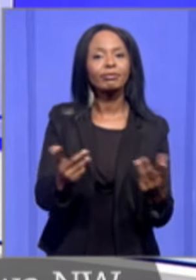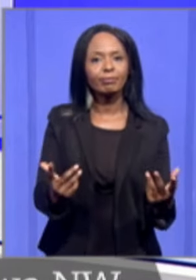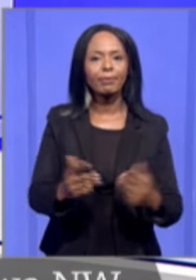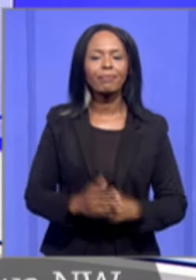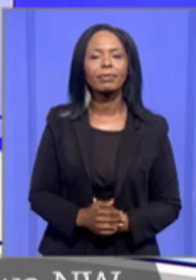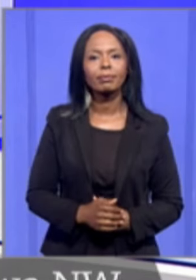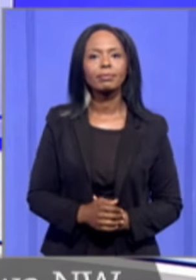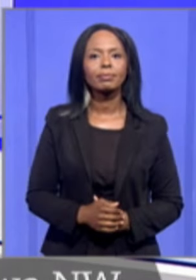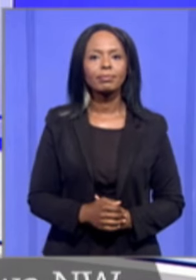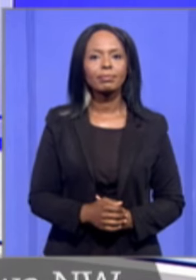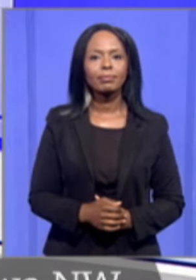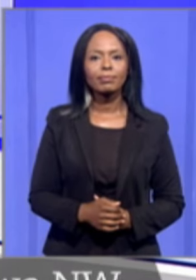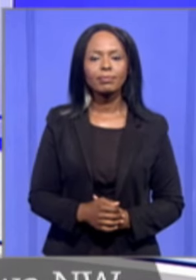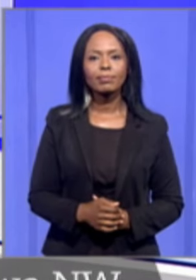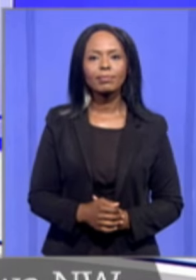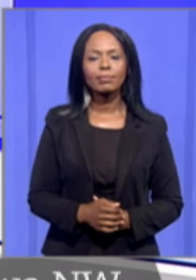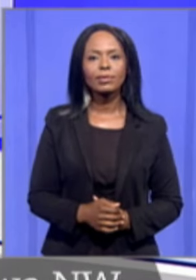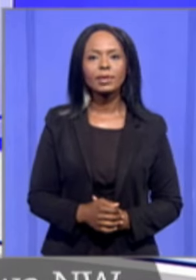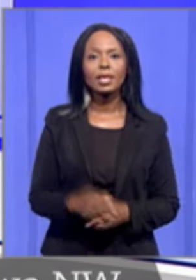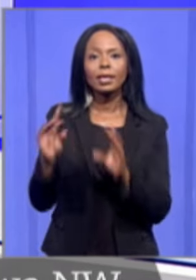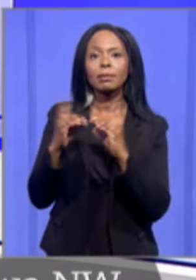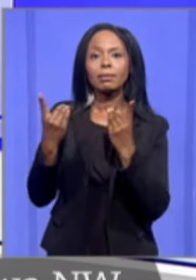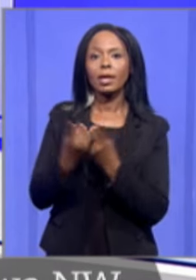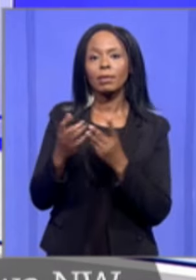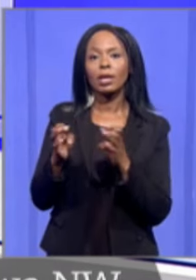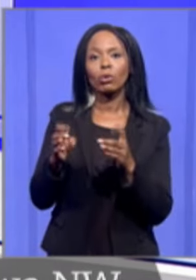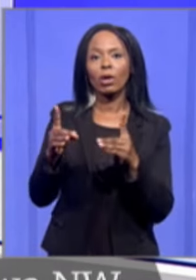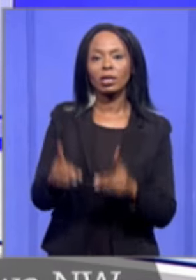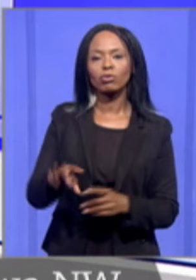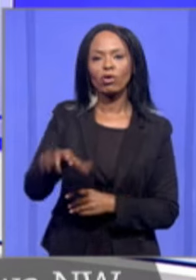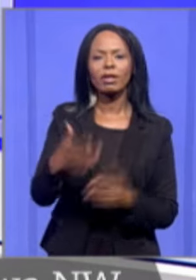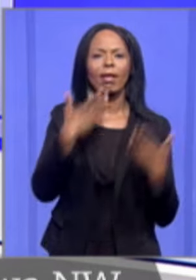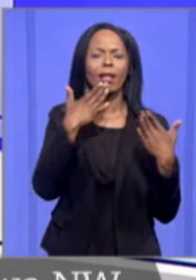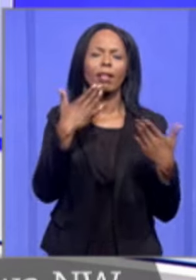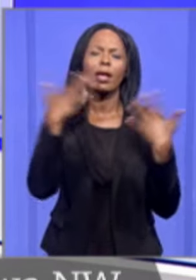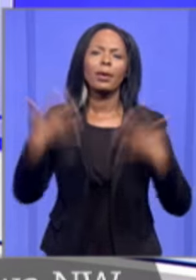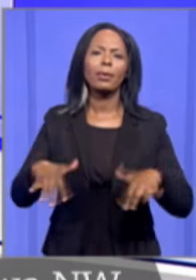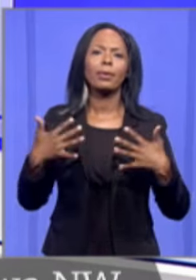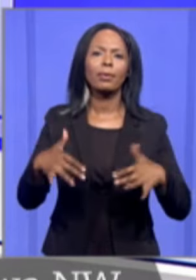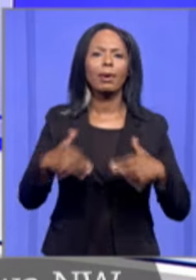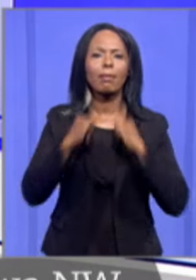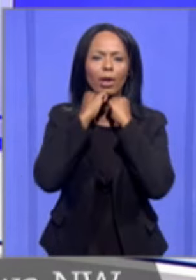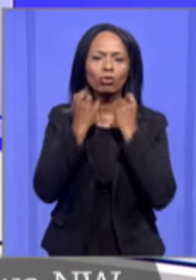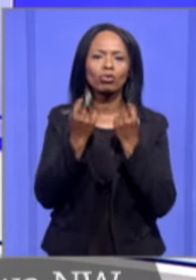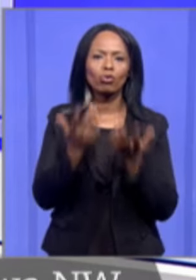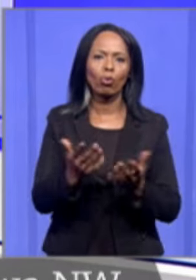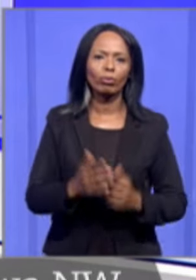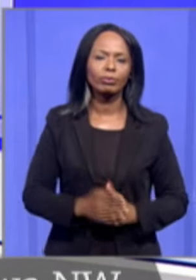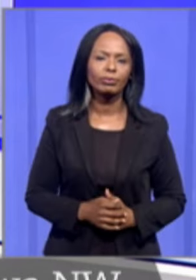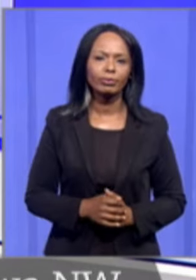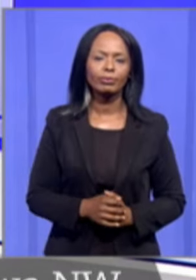ba tsenyang letsogo. Lefapha la porofense le lebogetse batsadi matsapa ano.